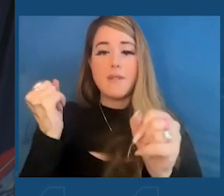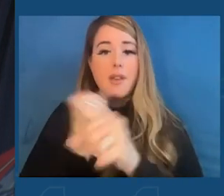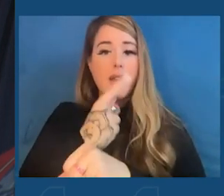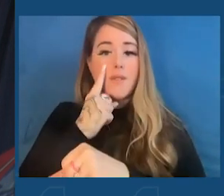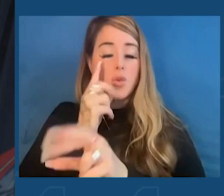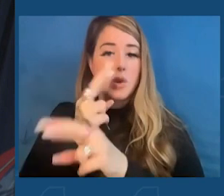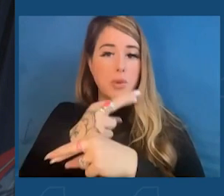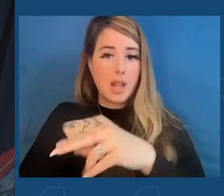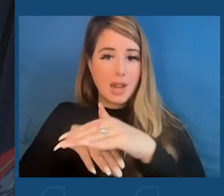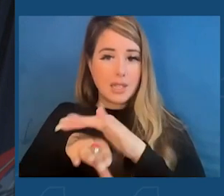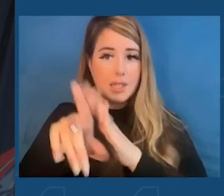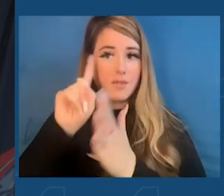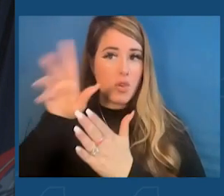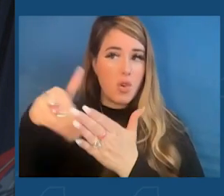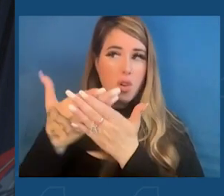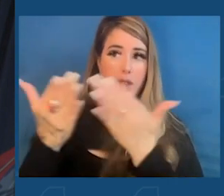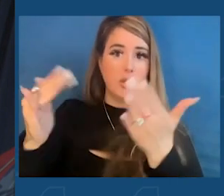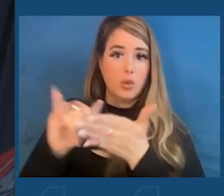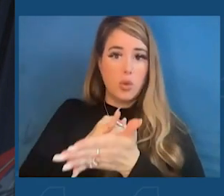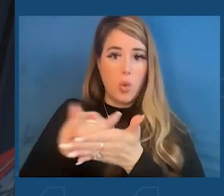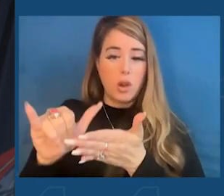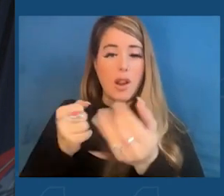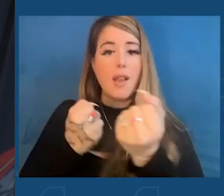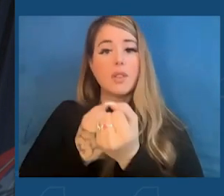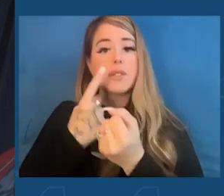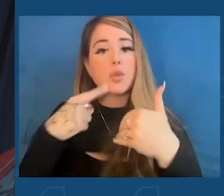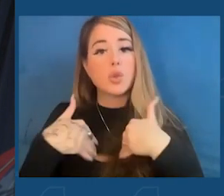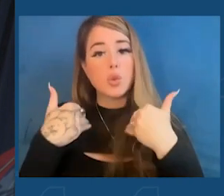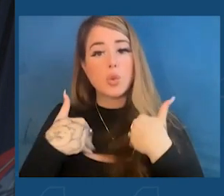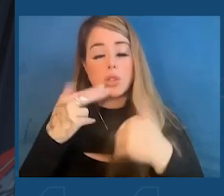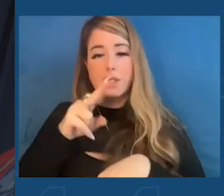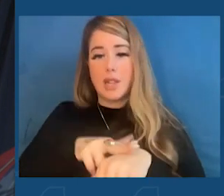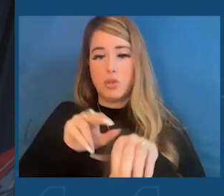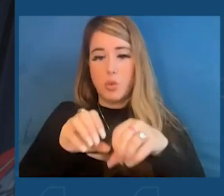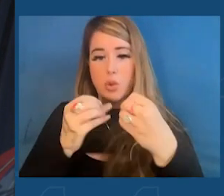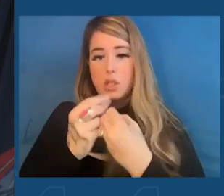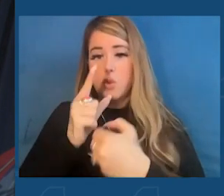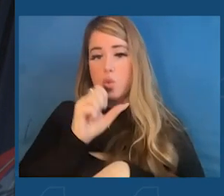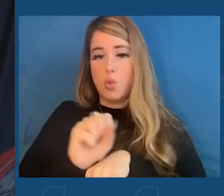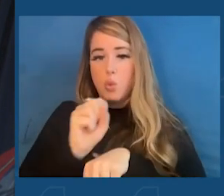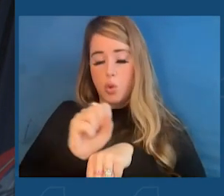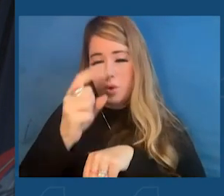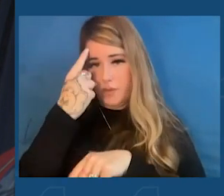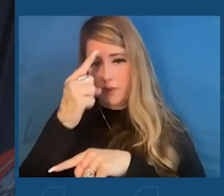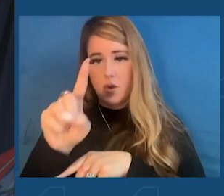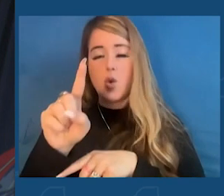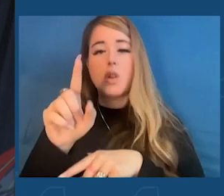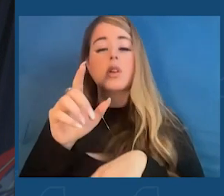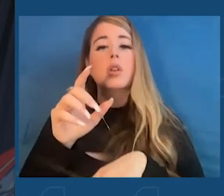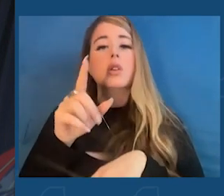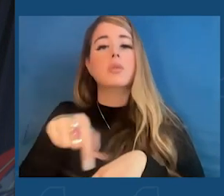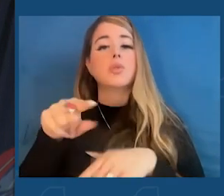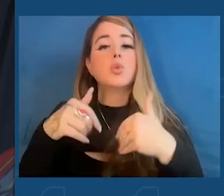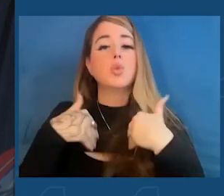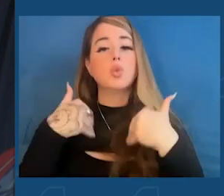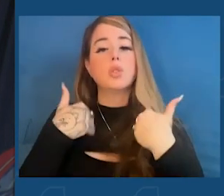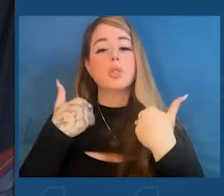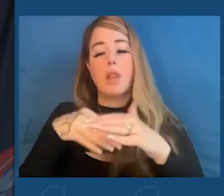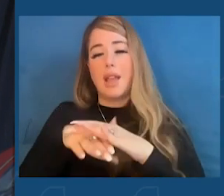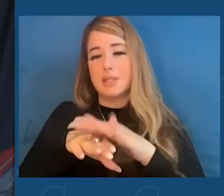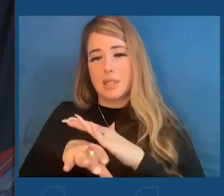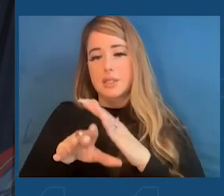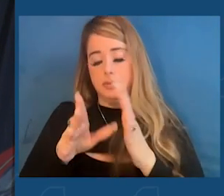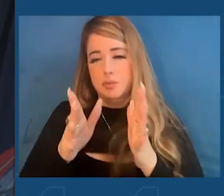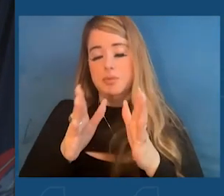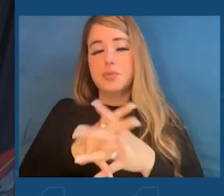York State, and Advocates for Youth, a national organization working for youth sexual and reproductive access. Today marks a vital